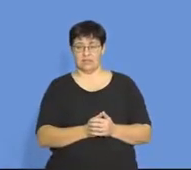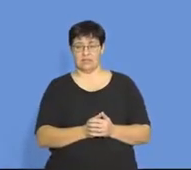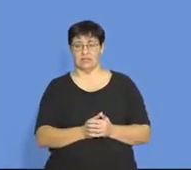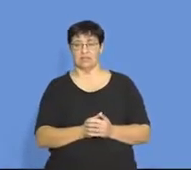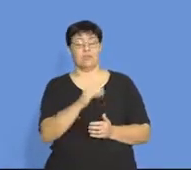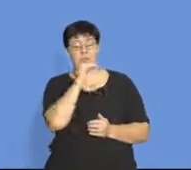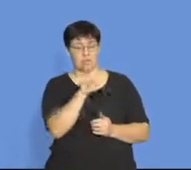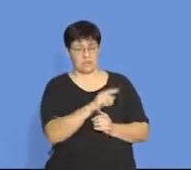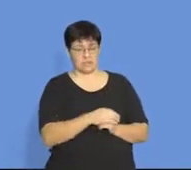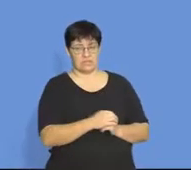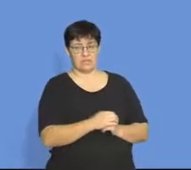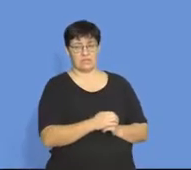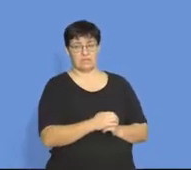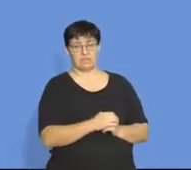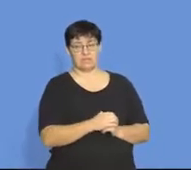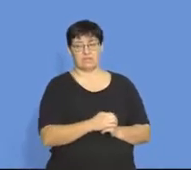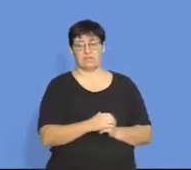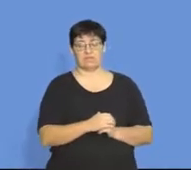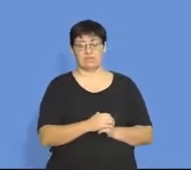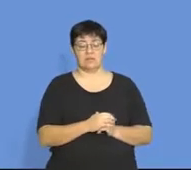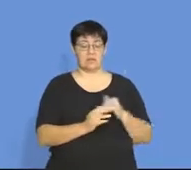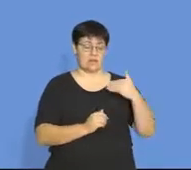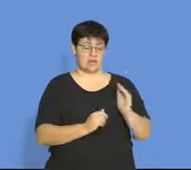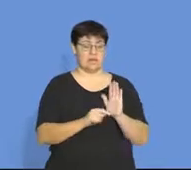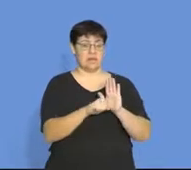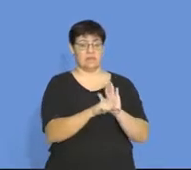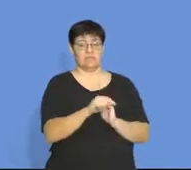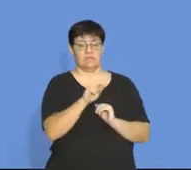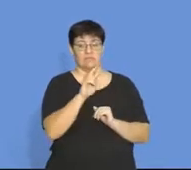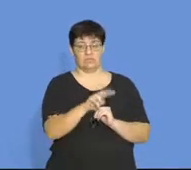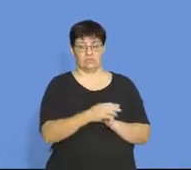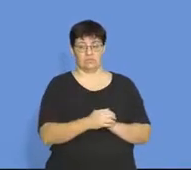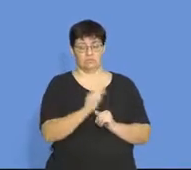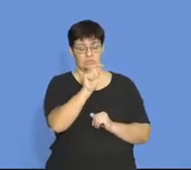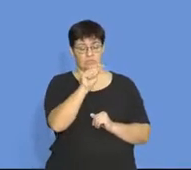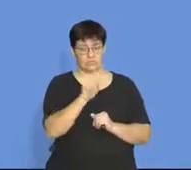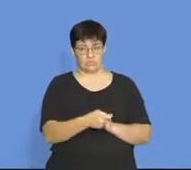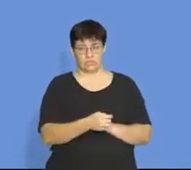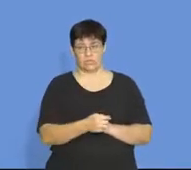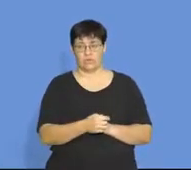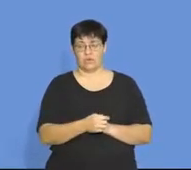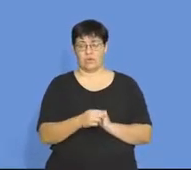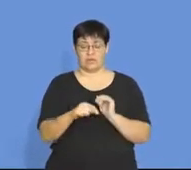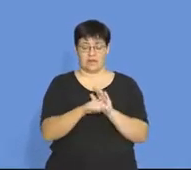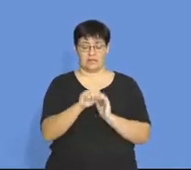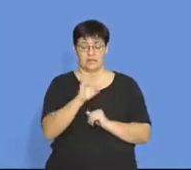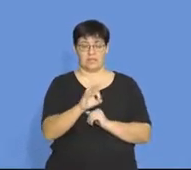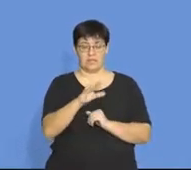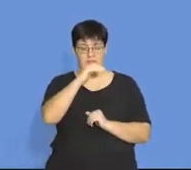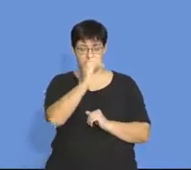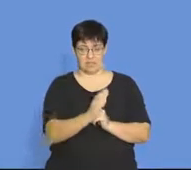pair. So as a pair, it means it in coordinate form. So this will be negative 2 and using